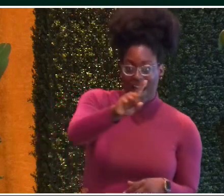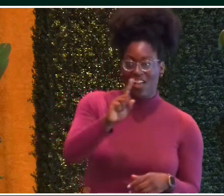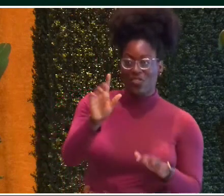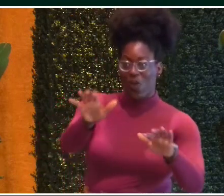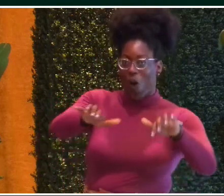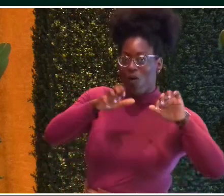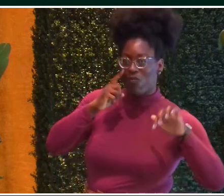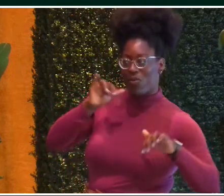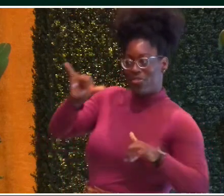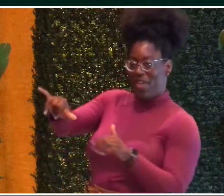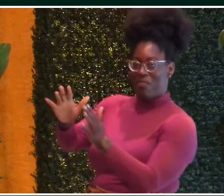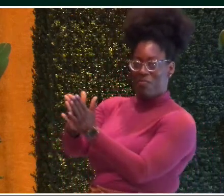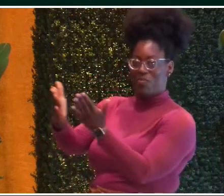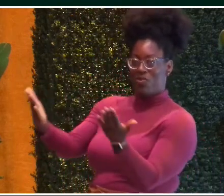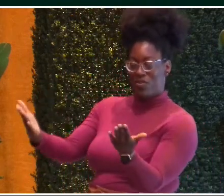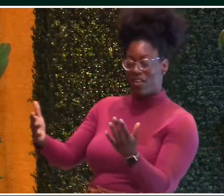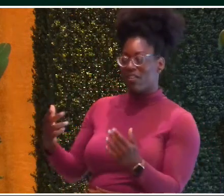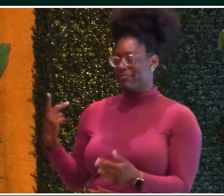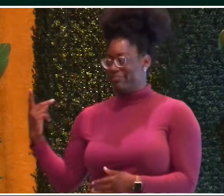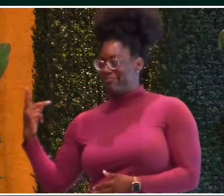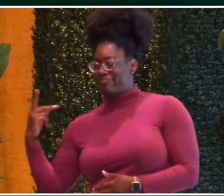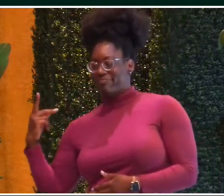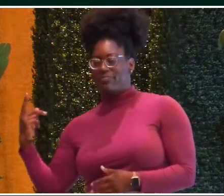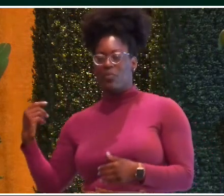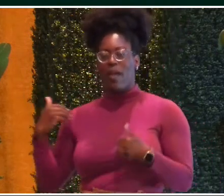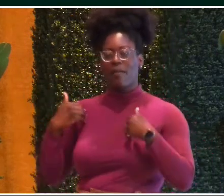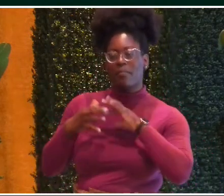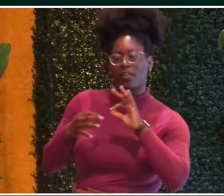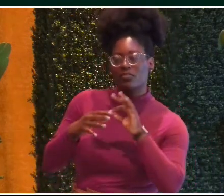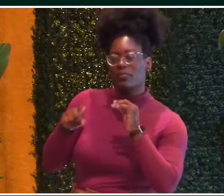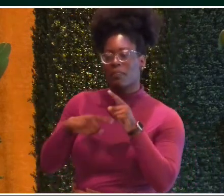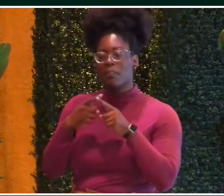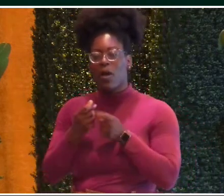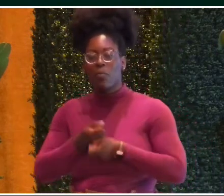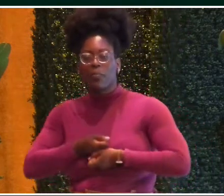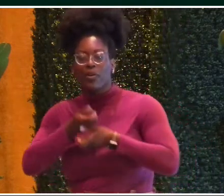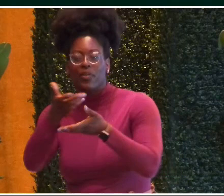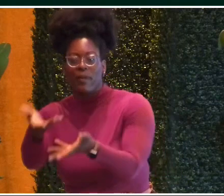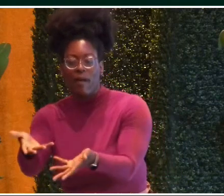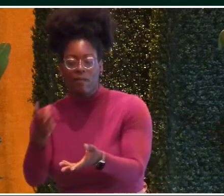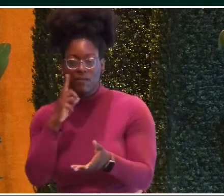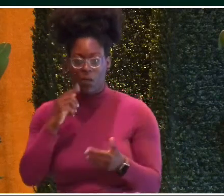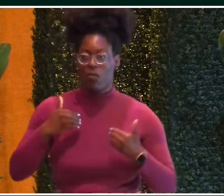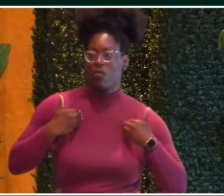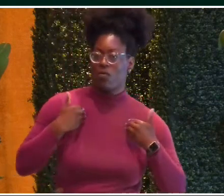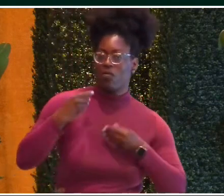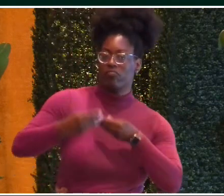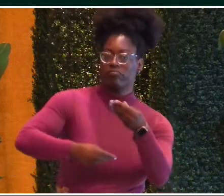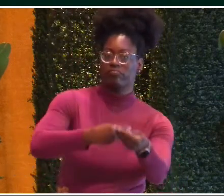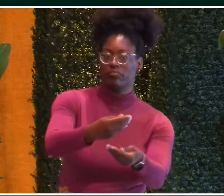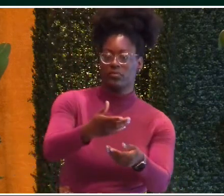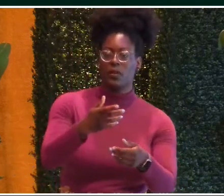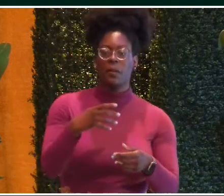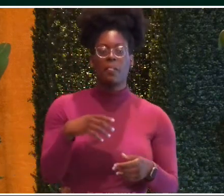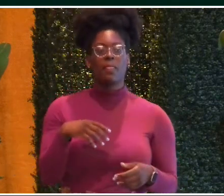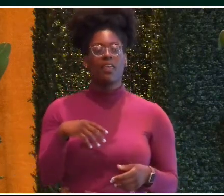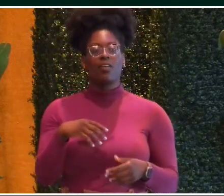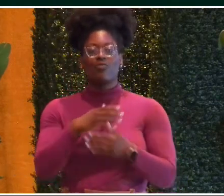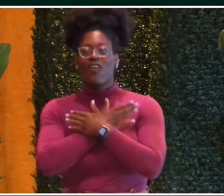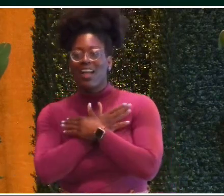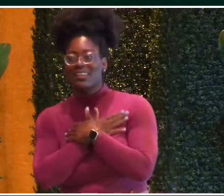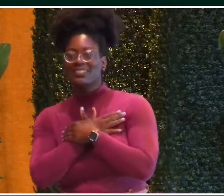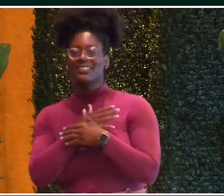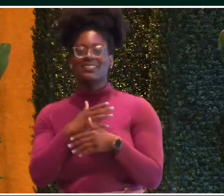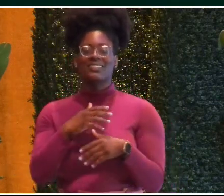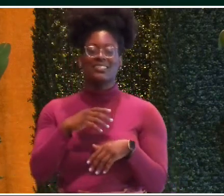of the lessons we've learned. Some of that is about burnout and being careful and making sure you rest and taking time for yourself. Some